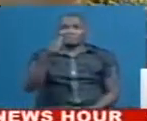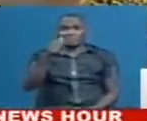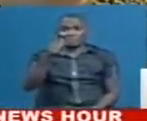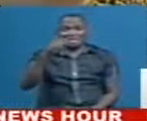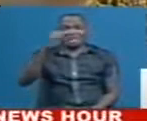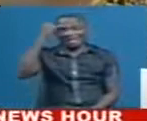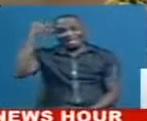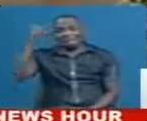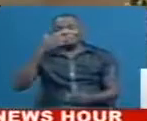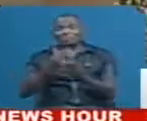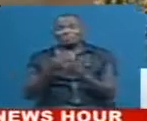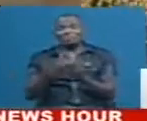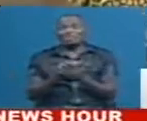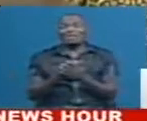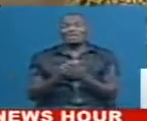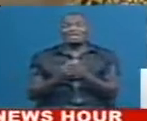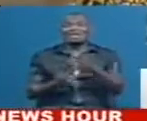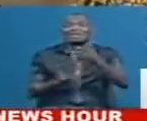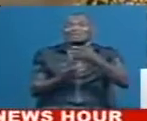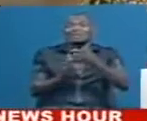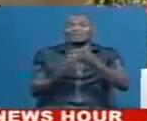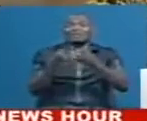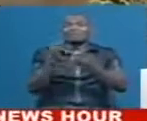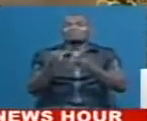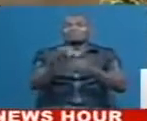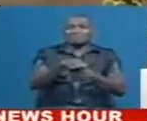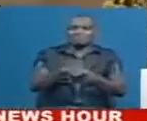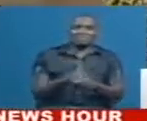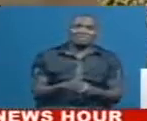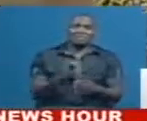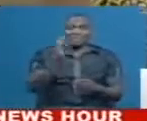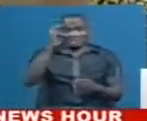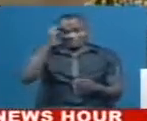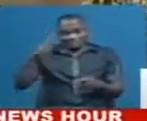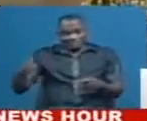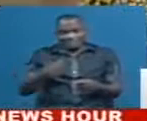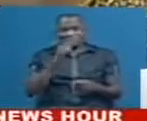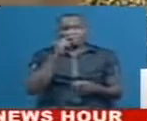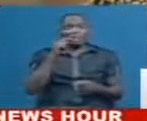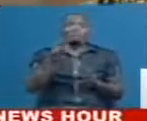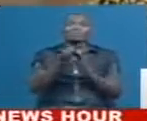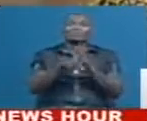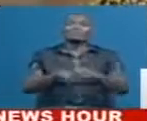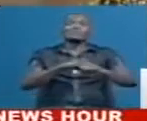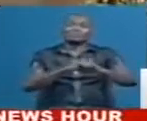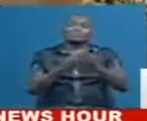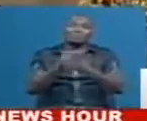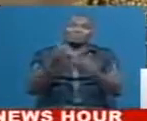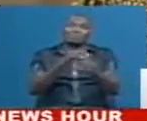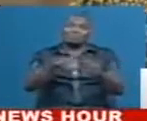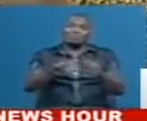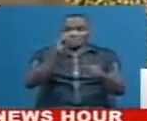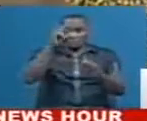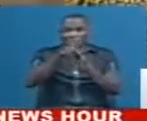technology, expertise, and capital to invest. Government policies will protect your investments